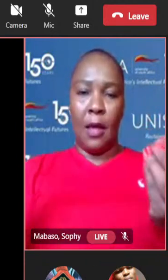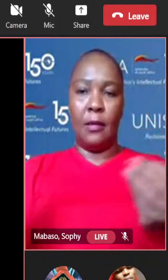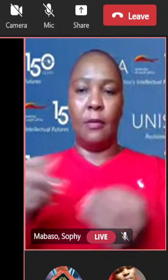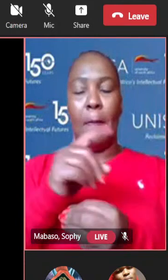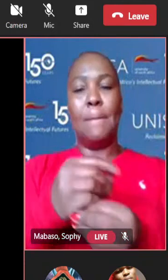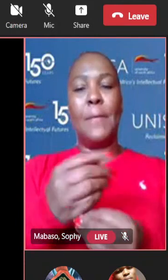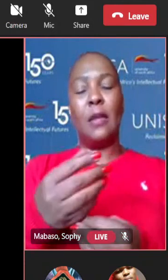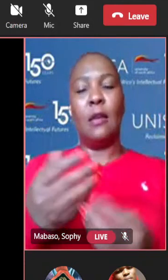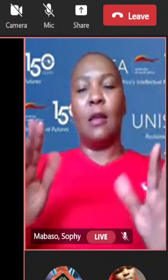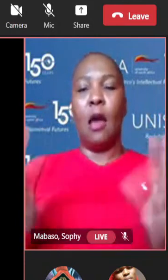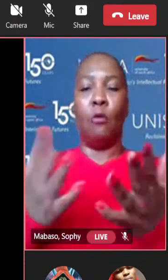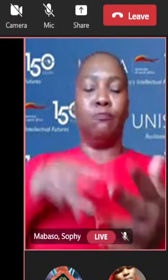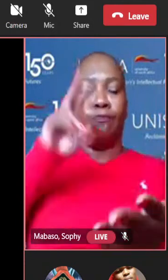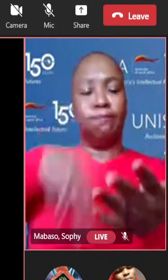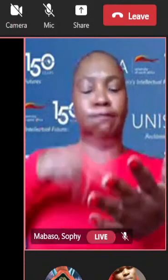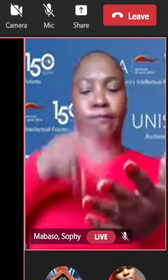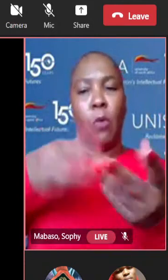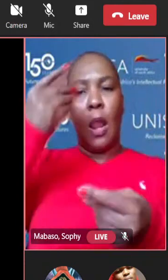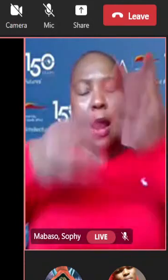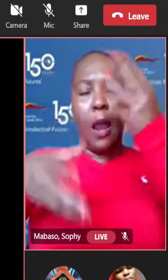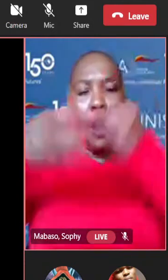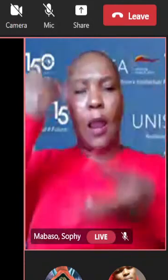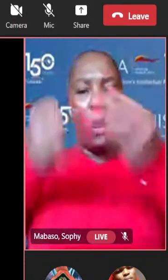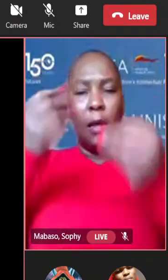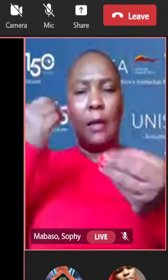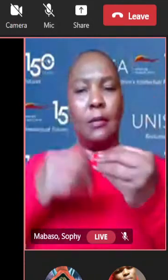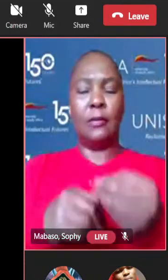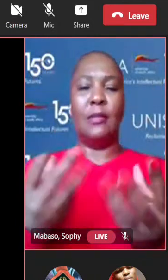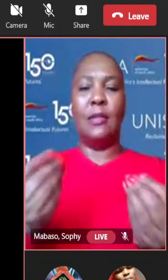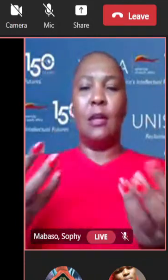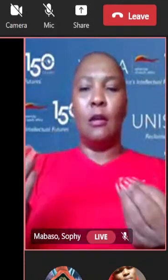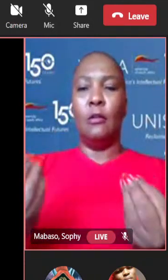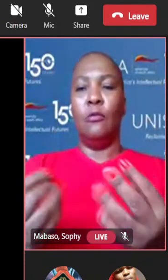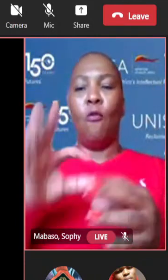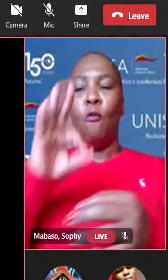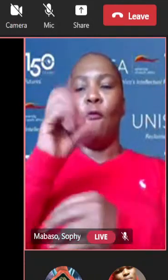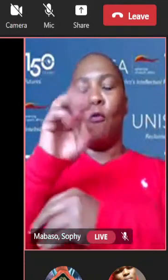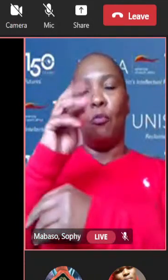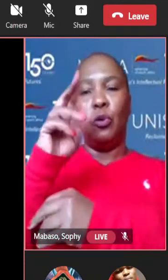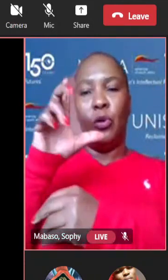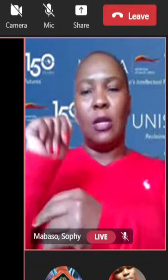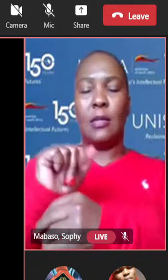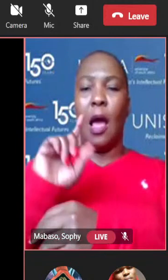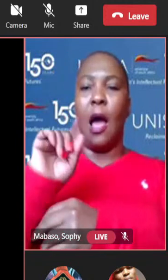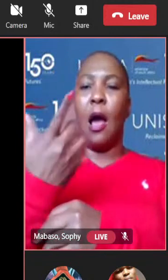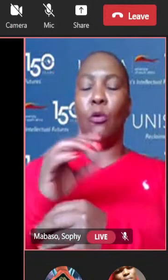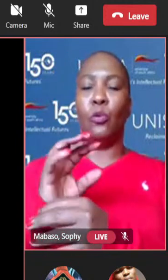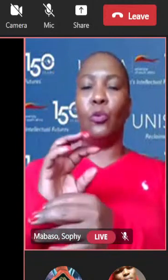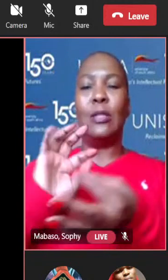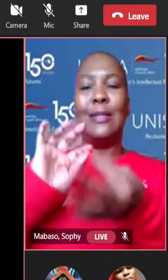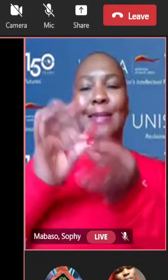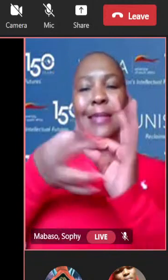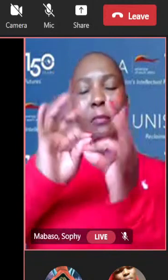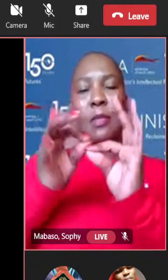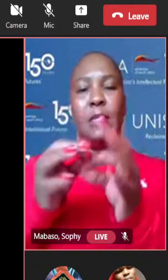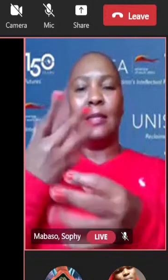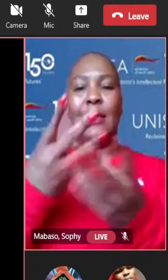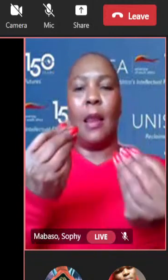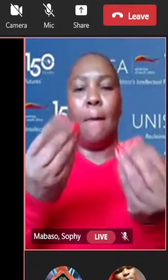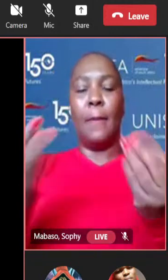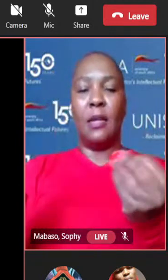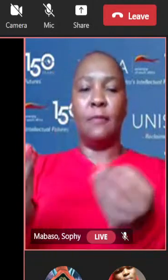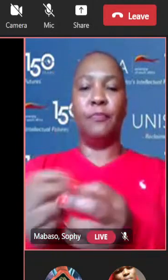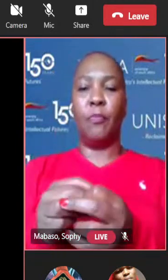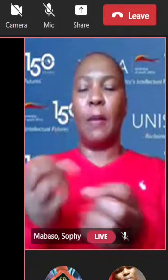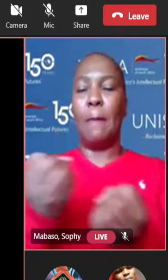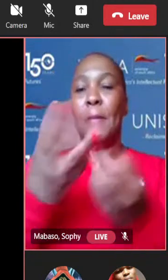how to incorporate formulas, how to understand formulas, how to interpret numbers. Many of